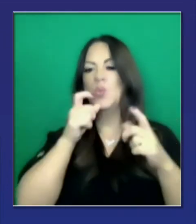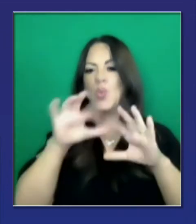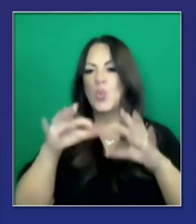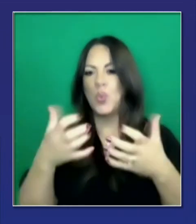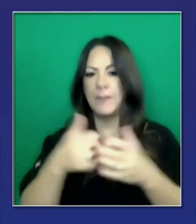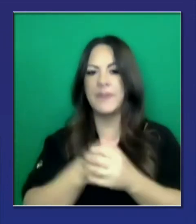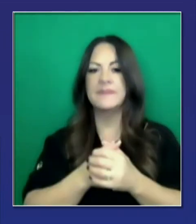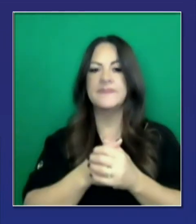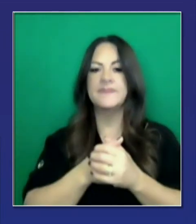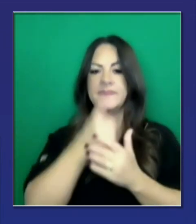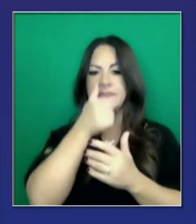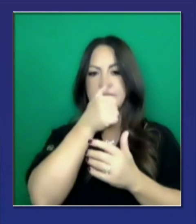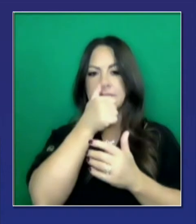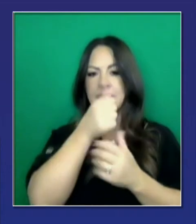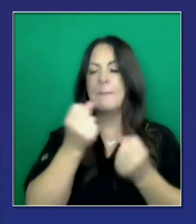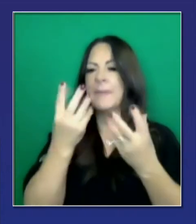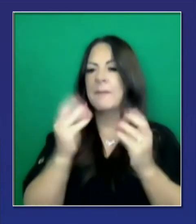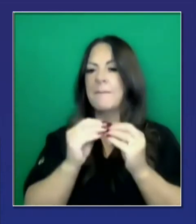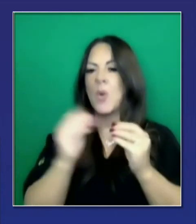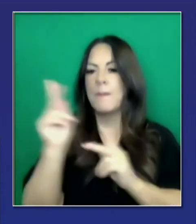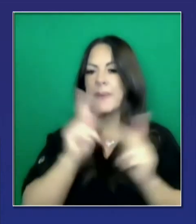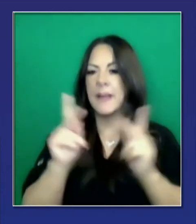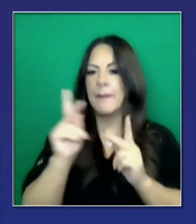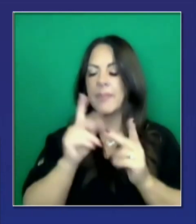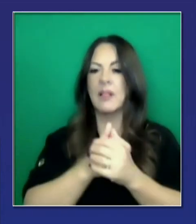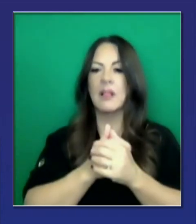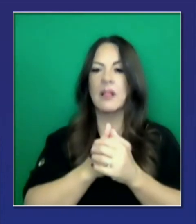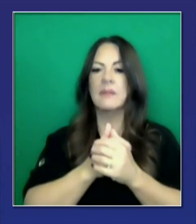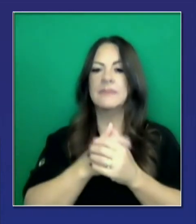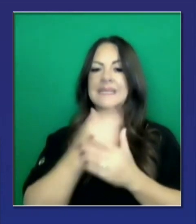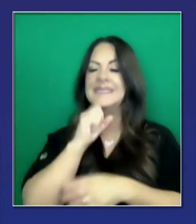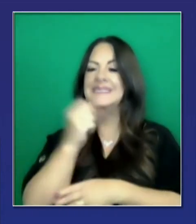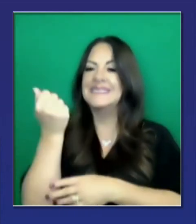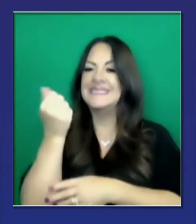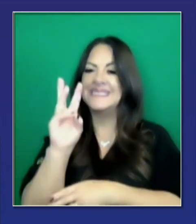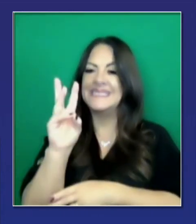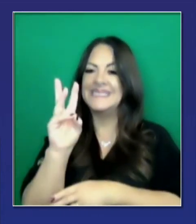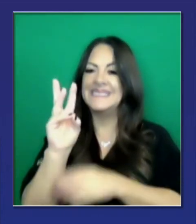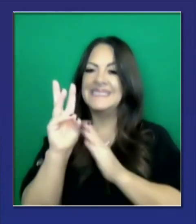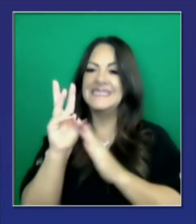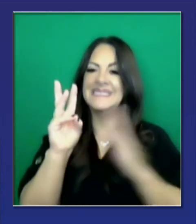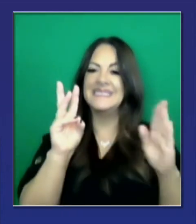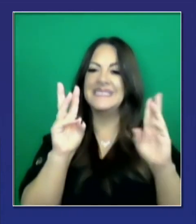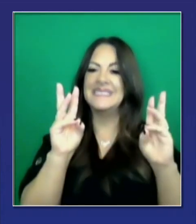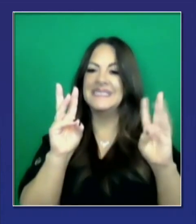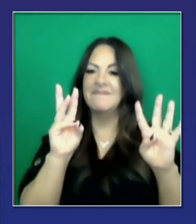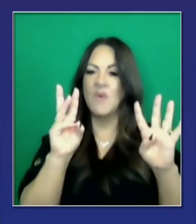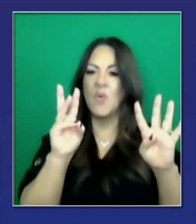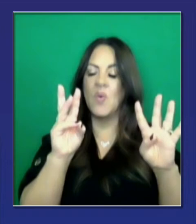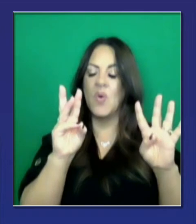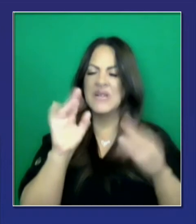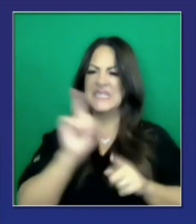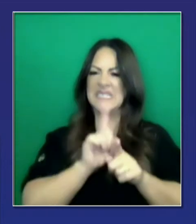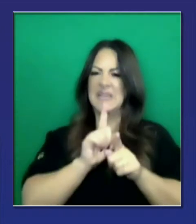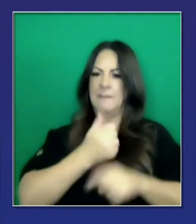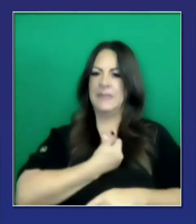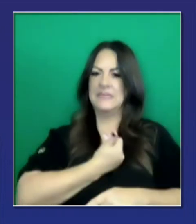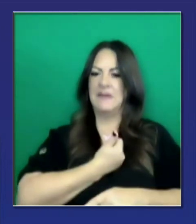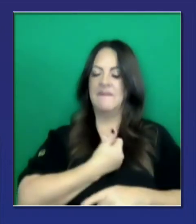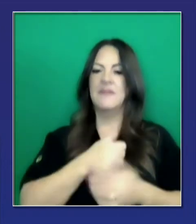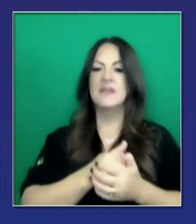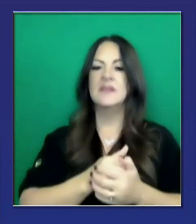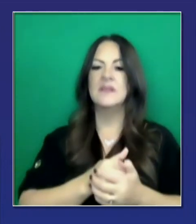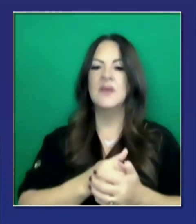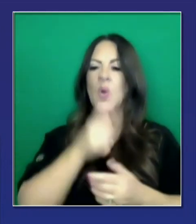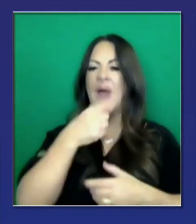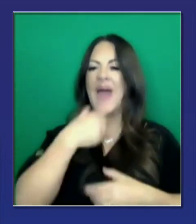may include many more people watching. 16 to 64, this will include someone like myself. 16 to 64, people with underlying